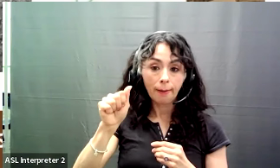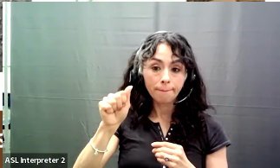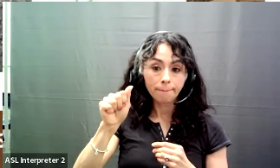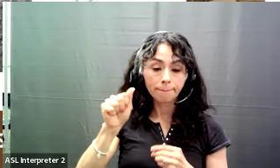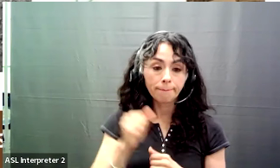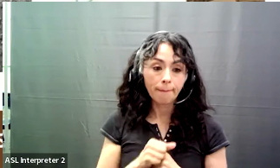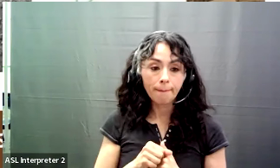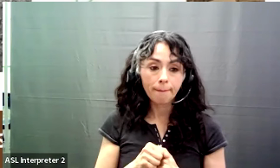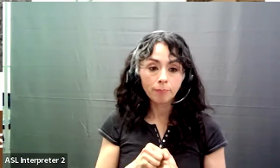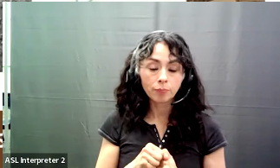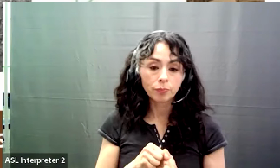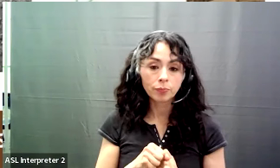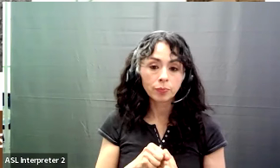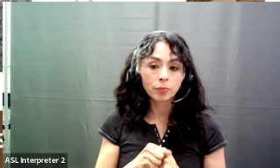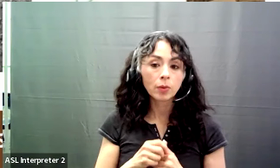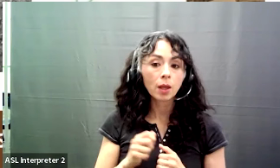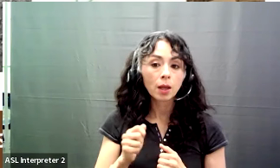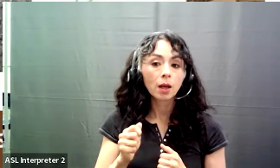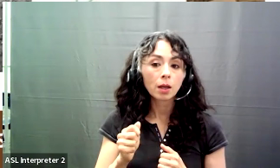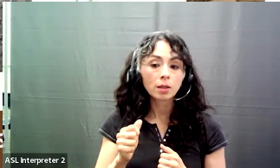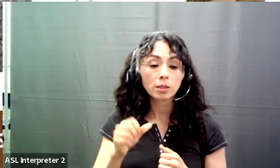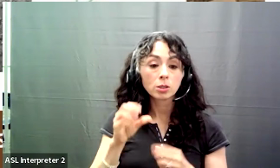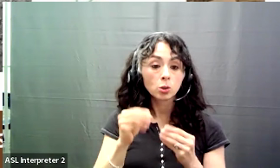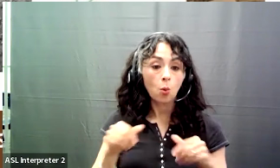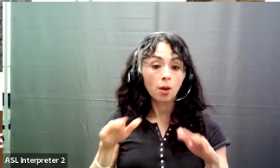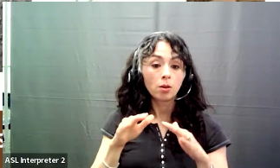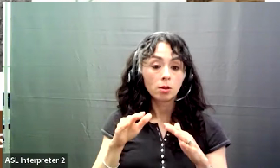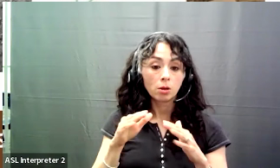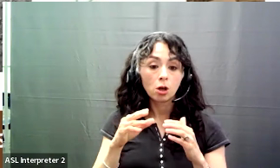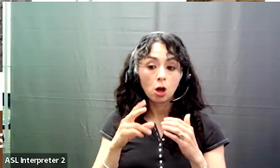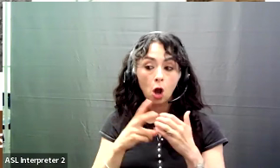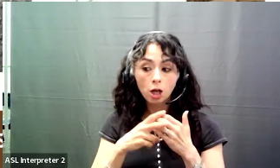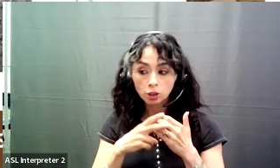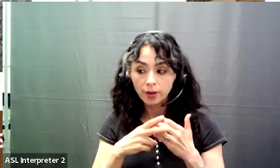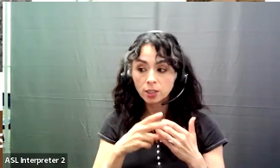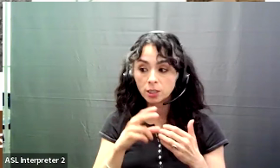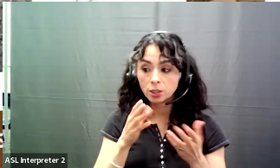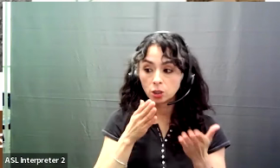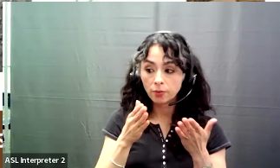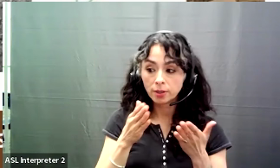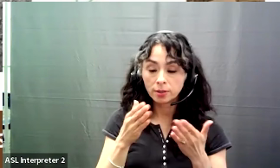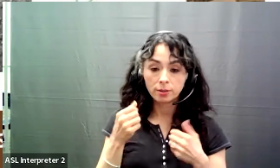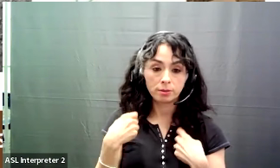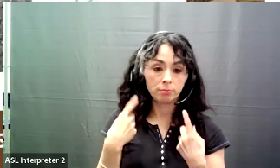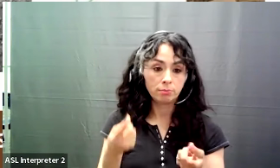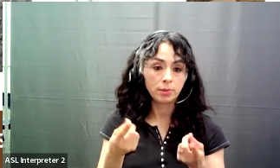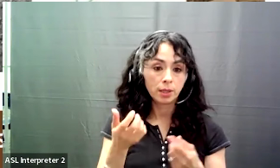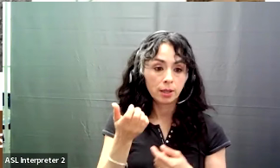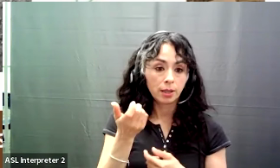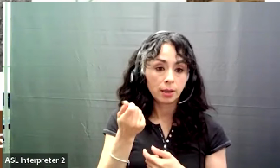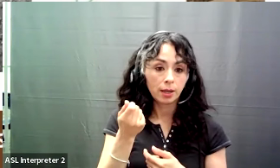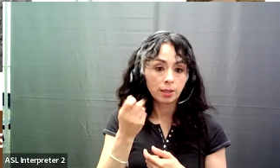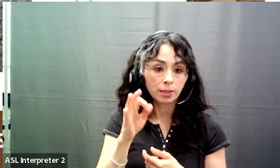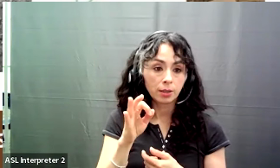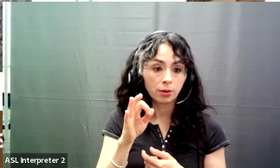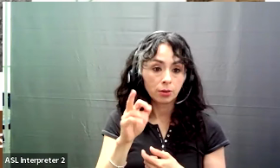States was involved, and then of course the NRCS started this in 1935 to